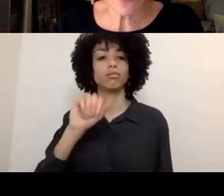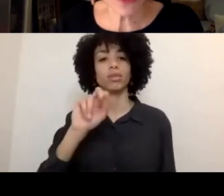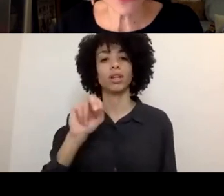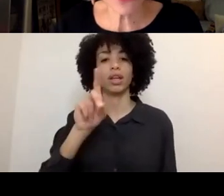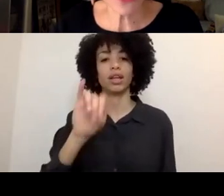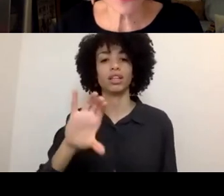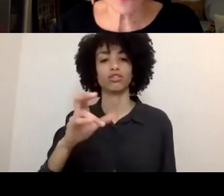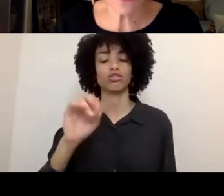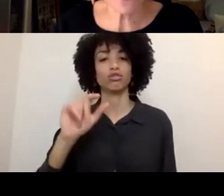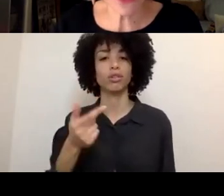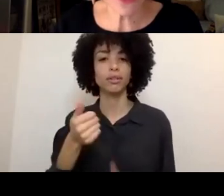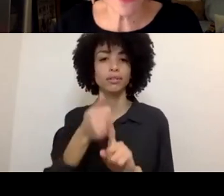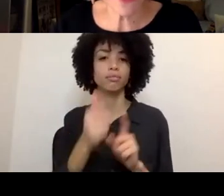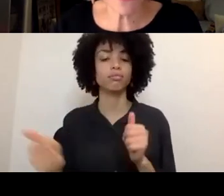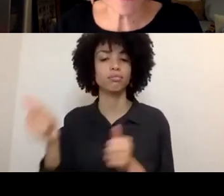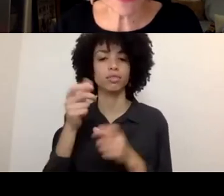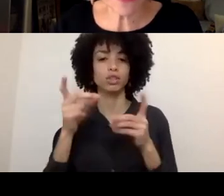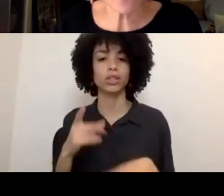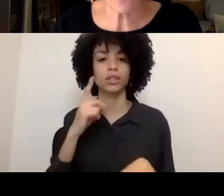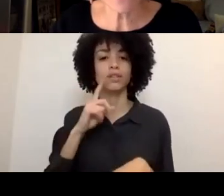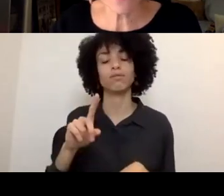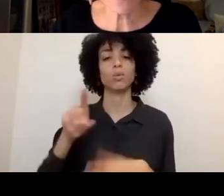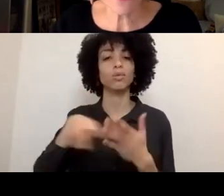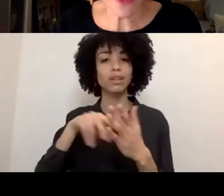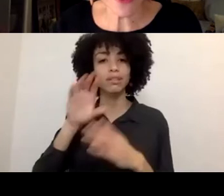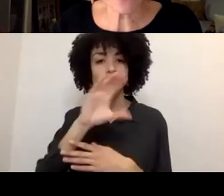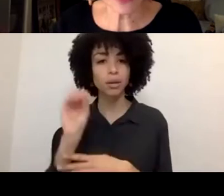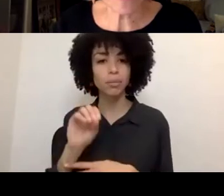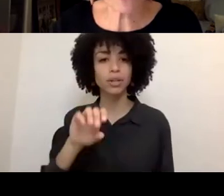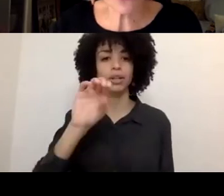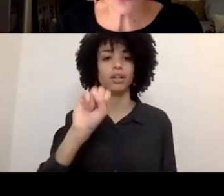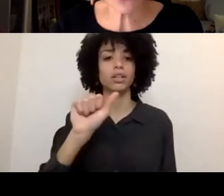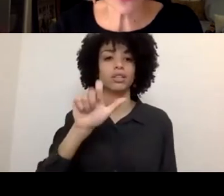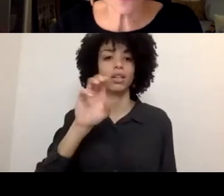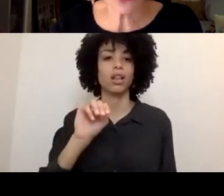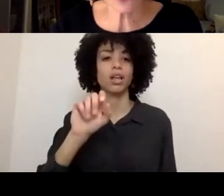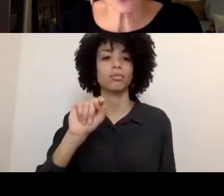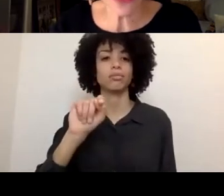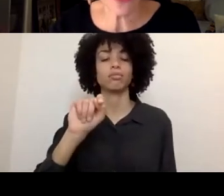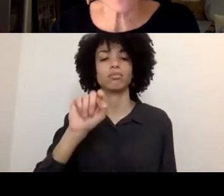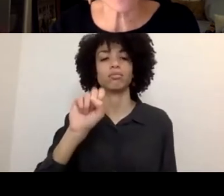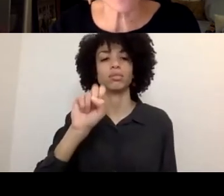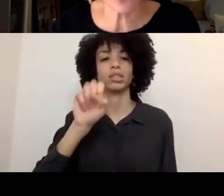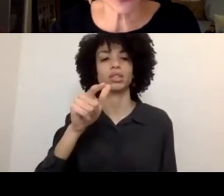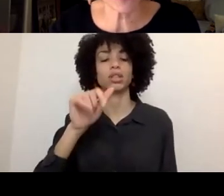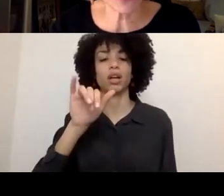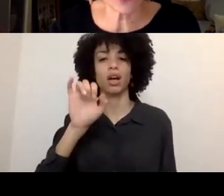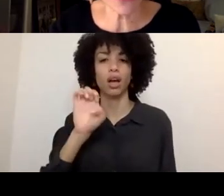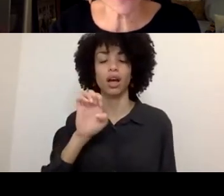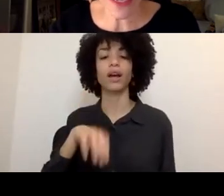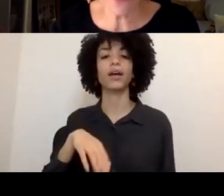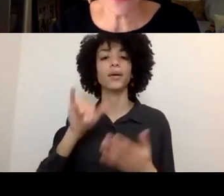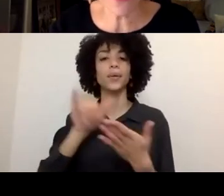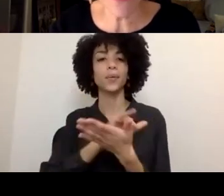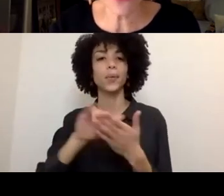Executive Director of Naini Chen Dance Company, Salem Sagai, the Program Officer, Arts and Culture at New York Community